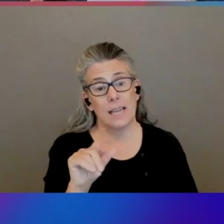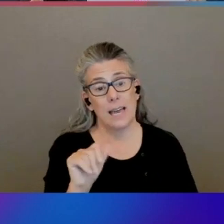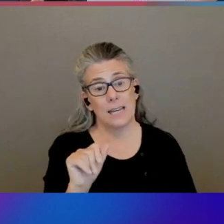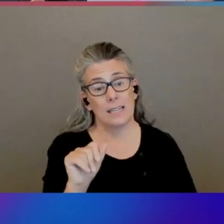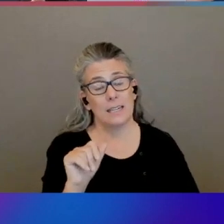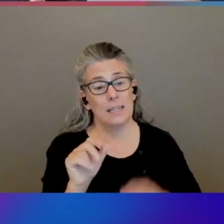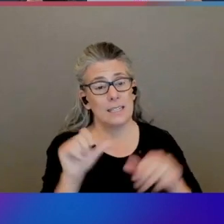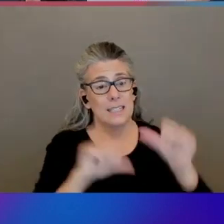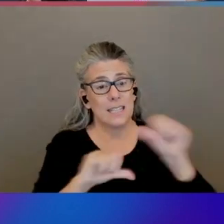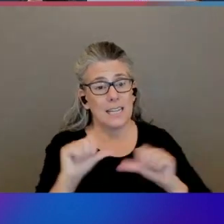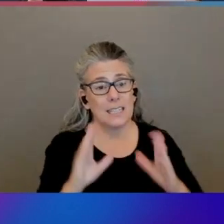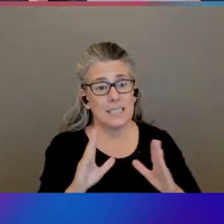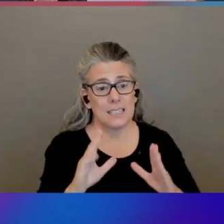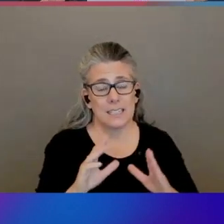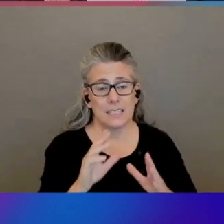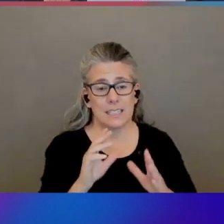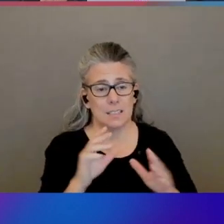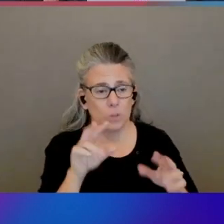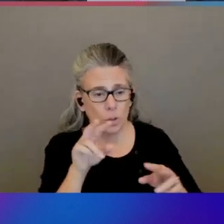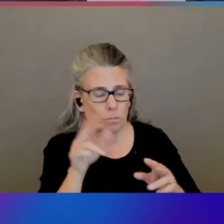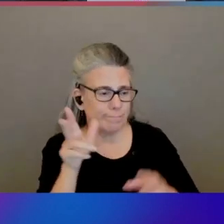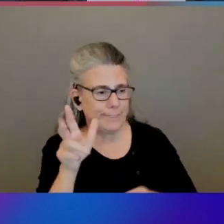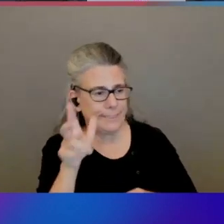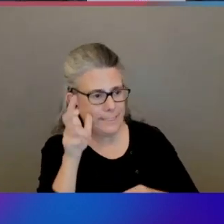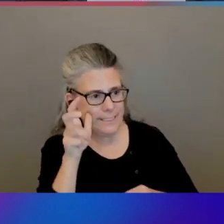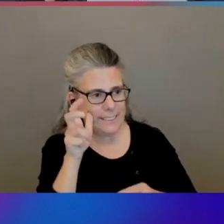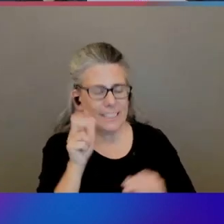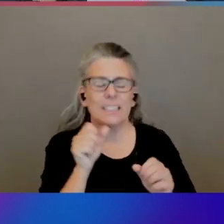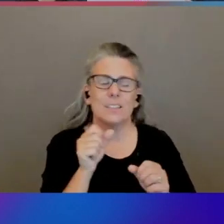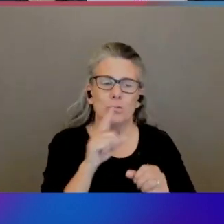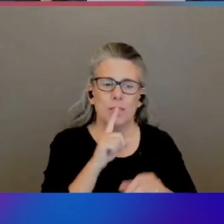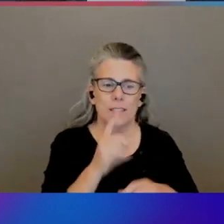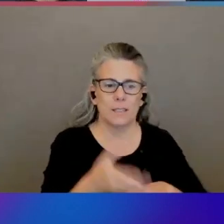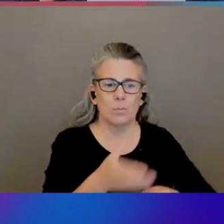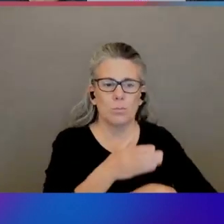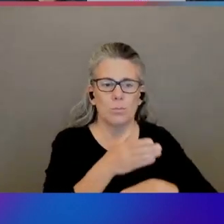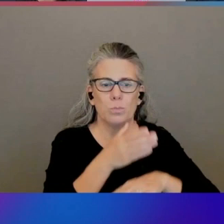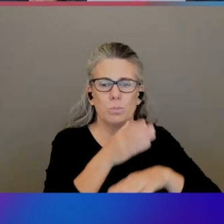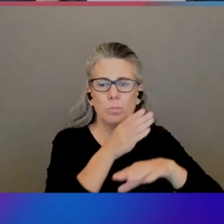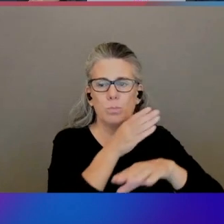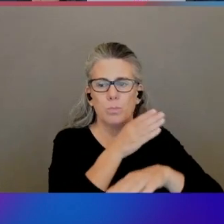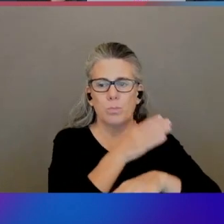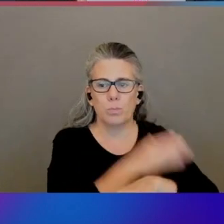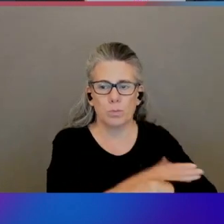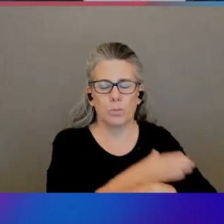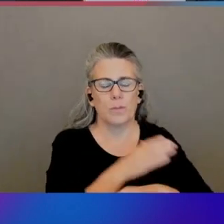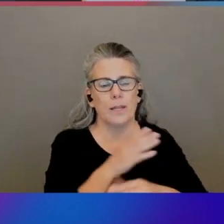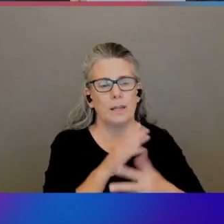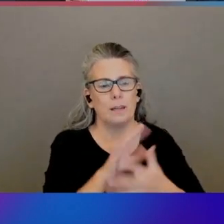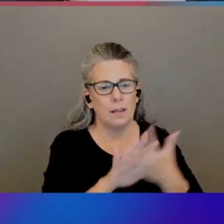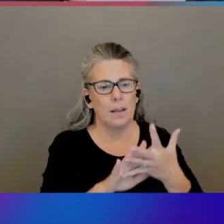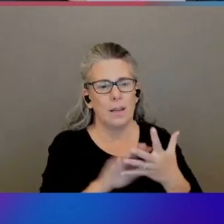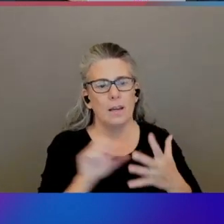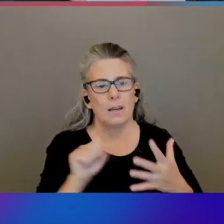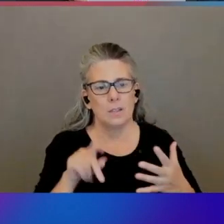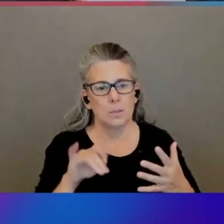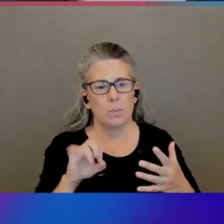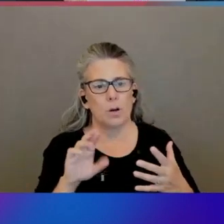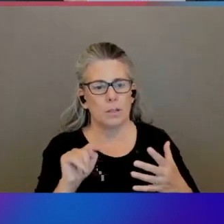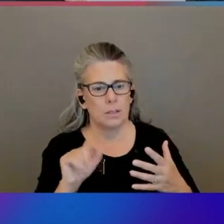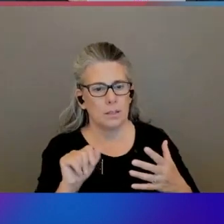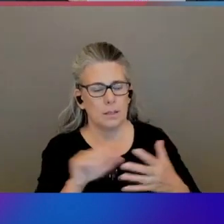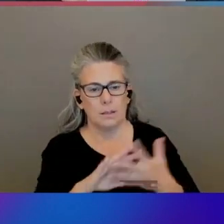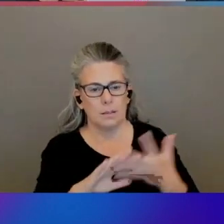cardinality and sparsity, et cetera, and saying, hey, you know what, all of that's okay. If it's really bad, we'll give you a